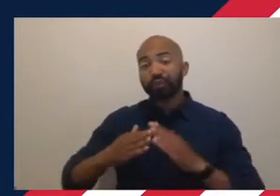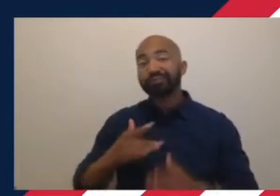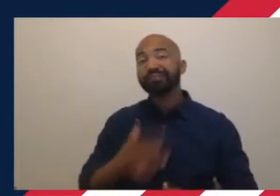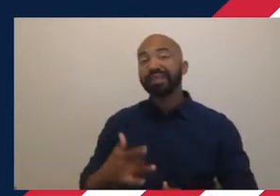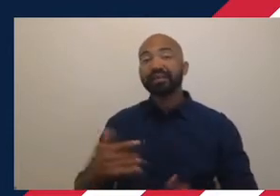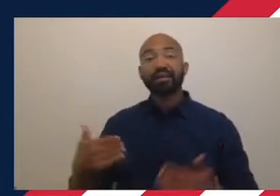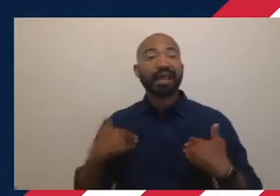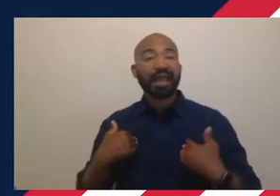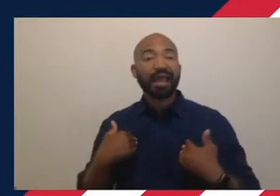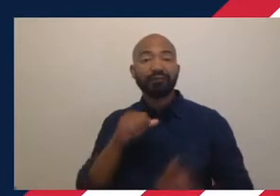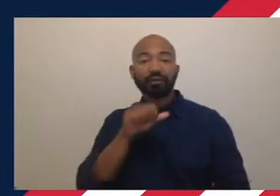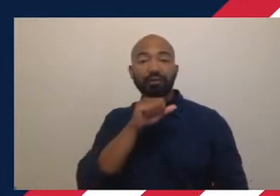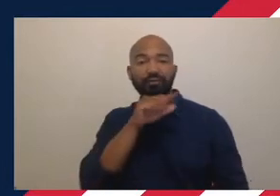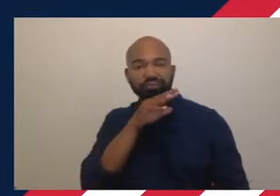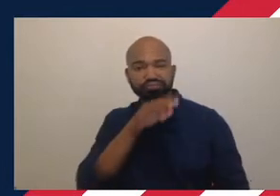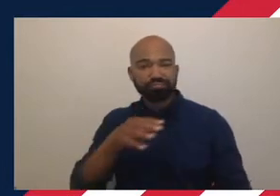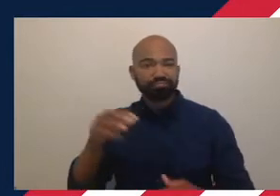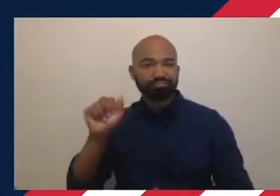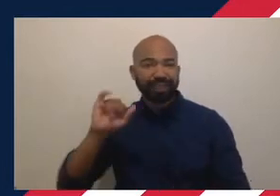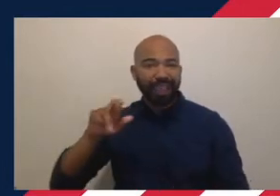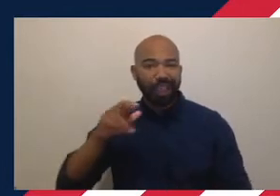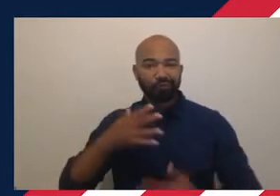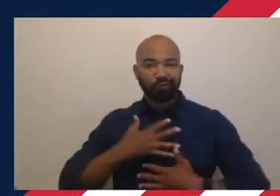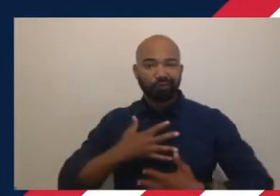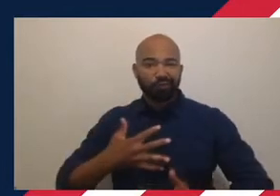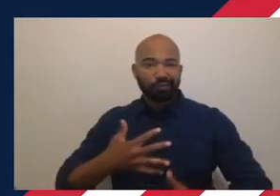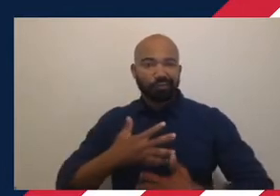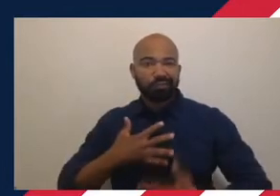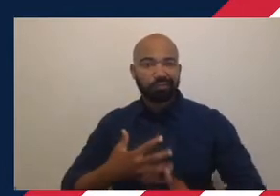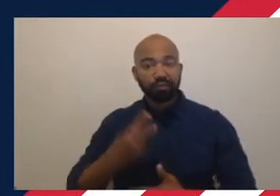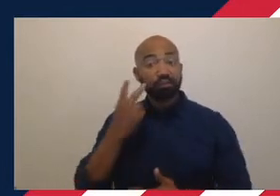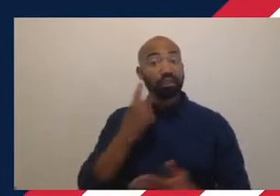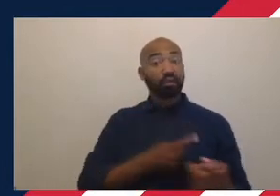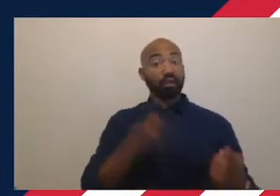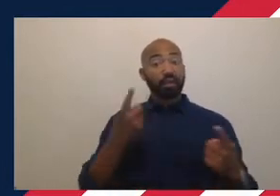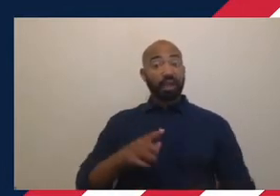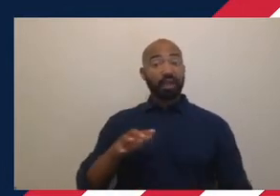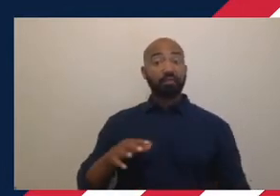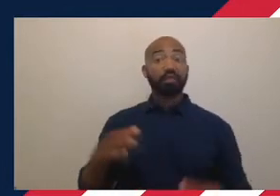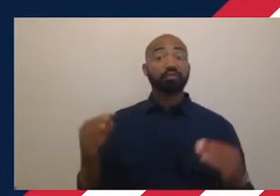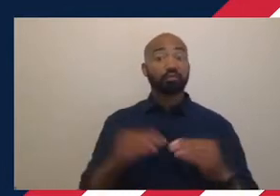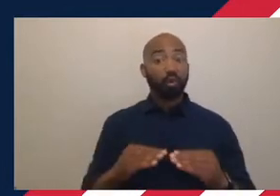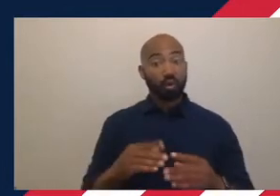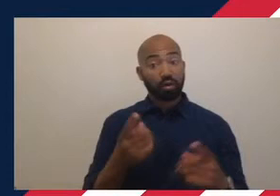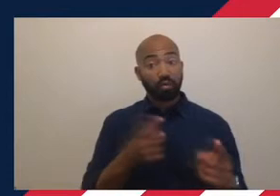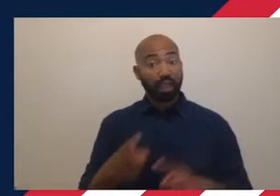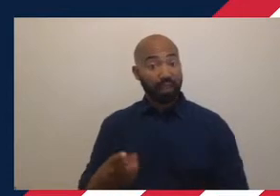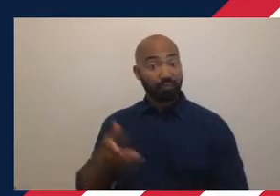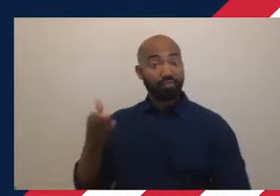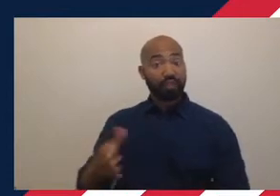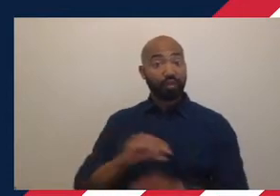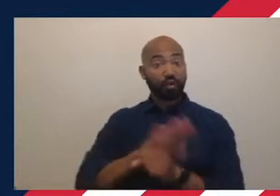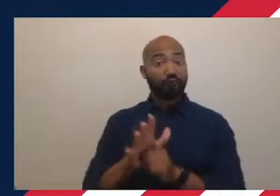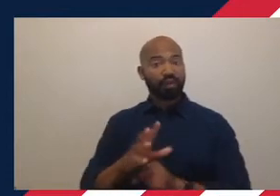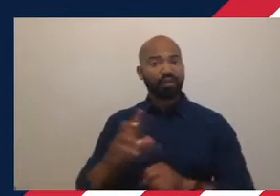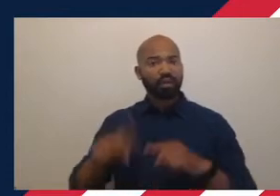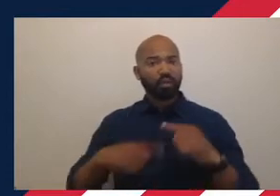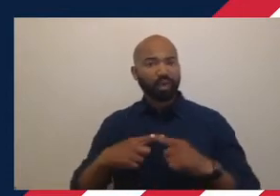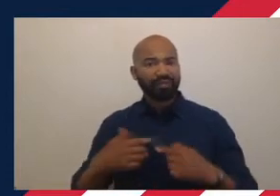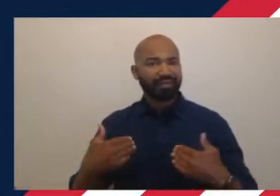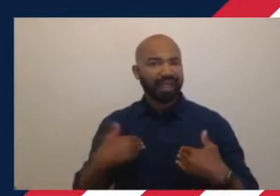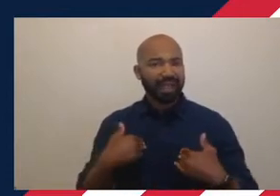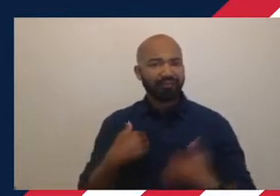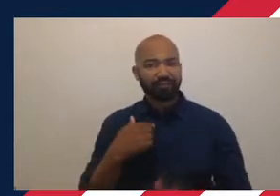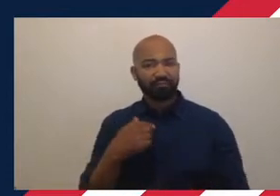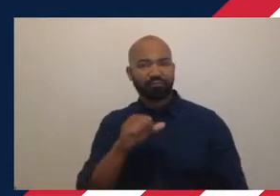air quality. We are also seeing now a greater association of what happens. There's a greater incidence of COVID cases where there is poor air quality.